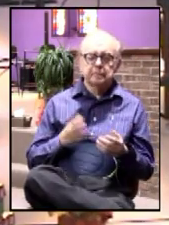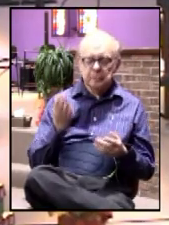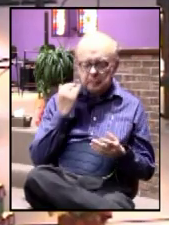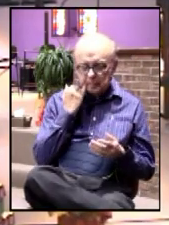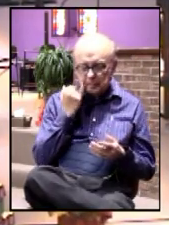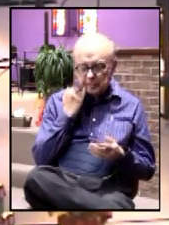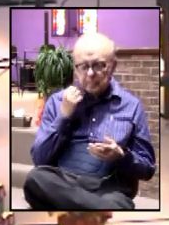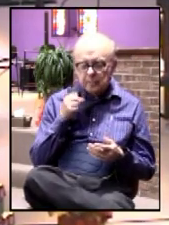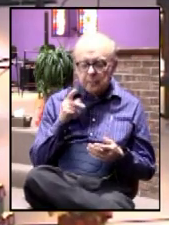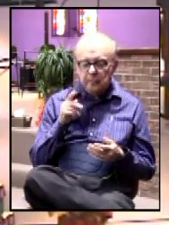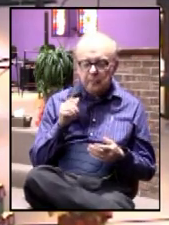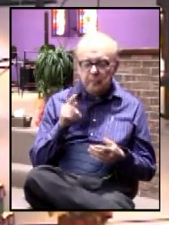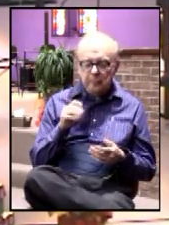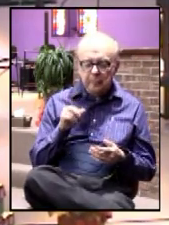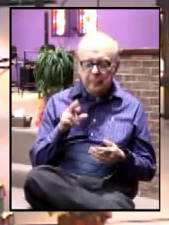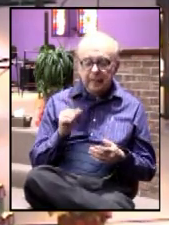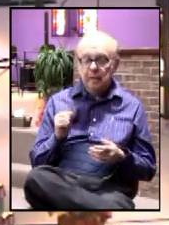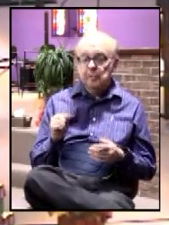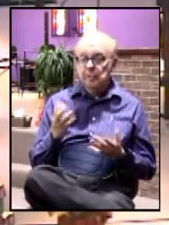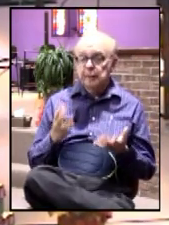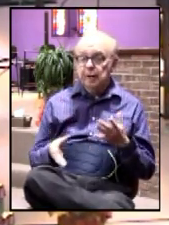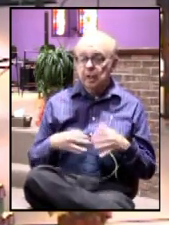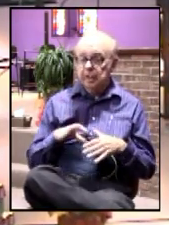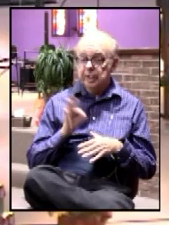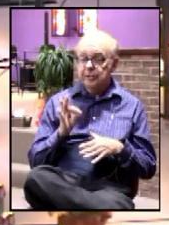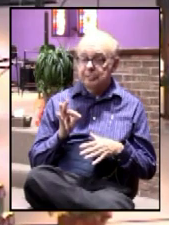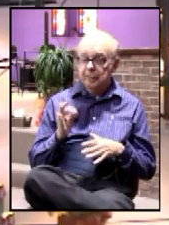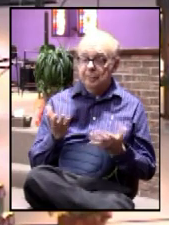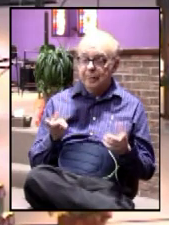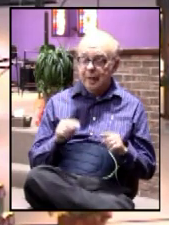If it gets splintered, I might get the spirit.